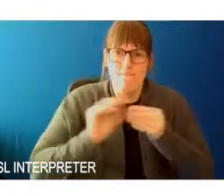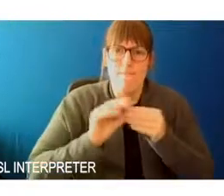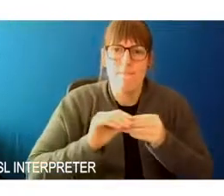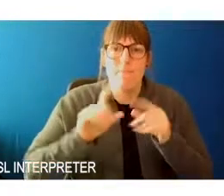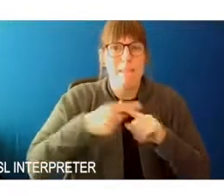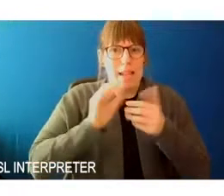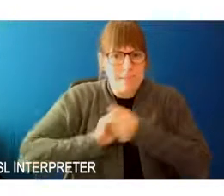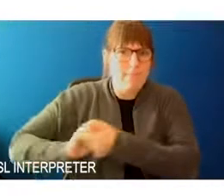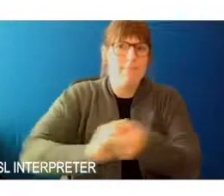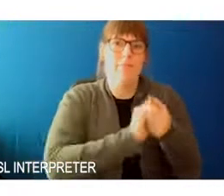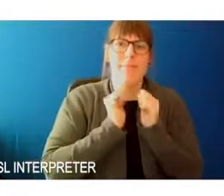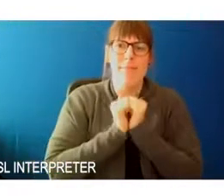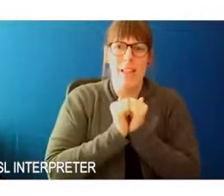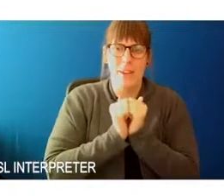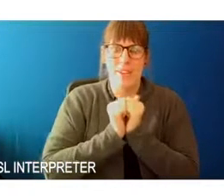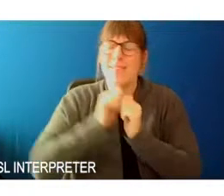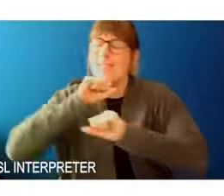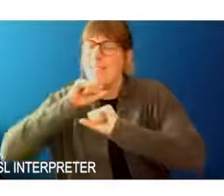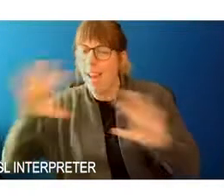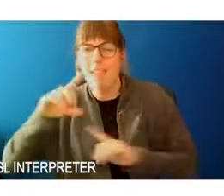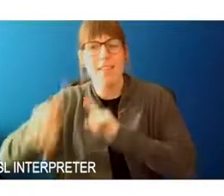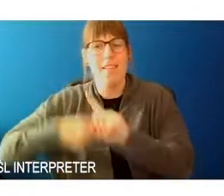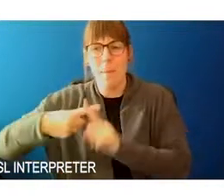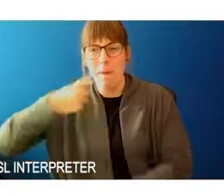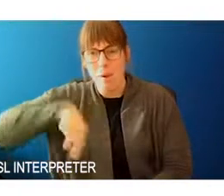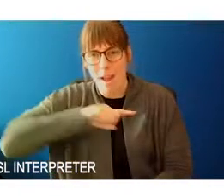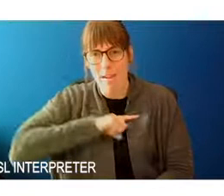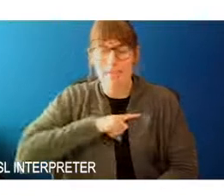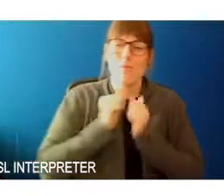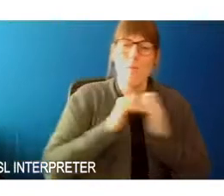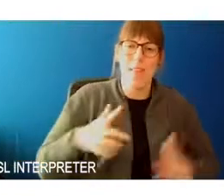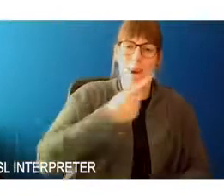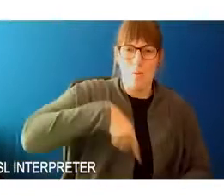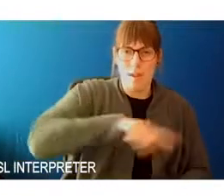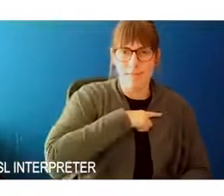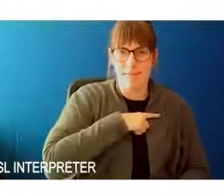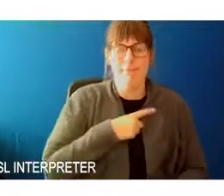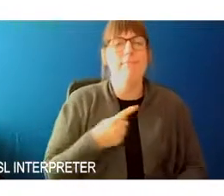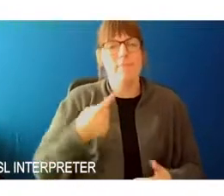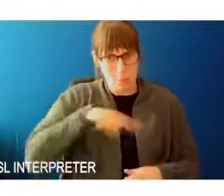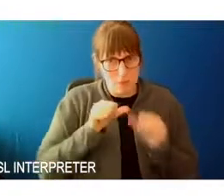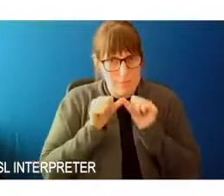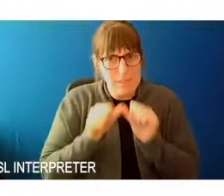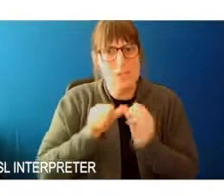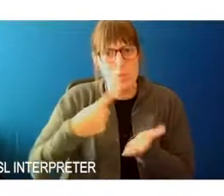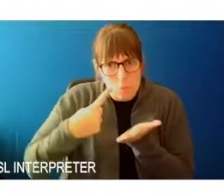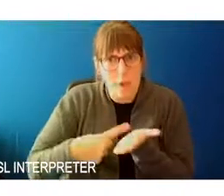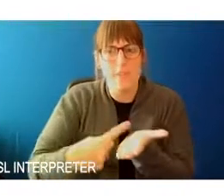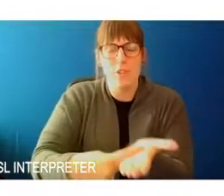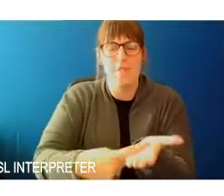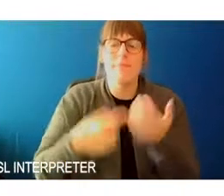it, and we need to come together. There is nothing about us without us.